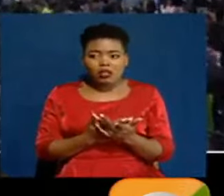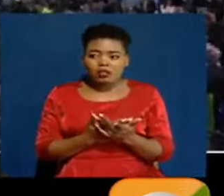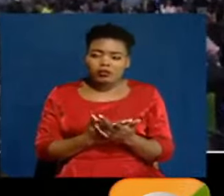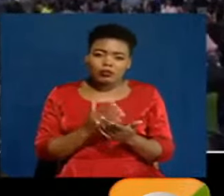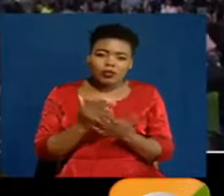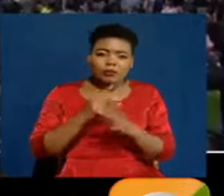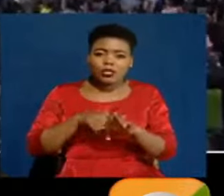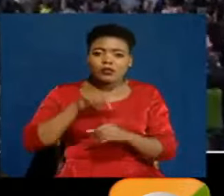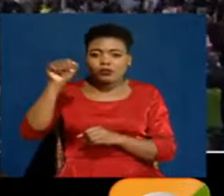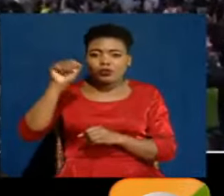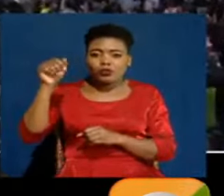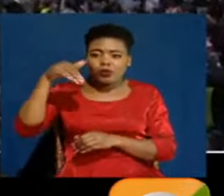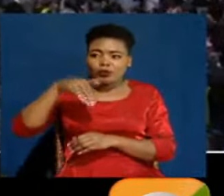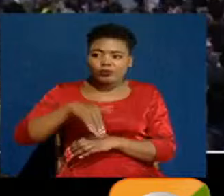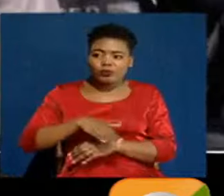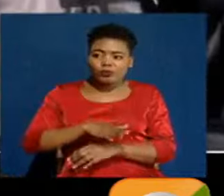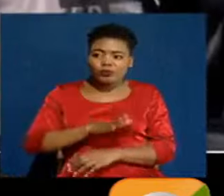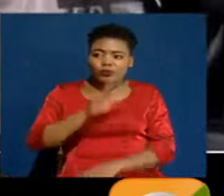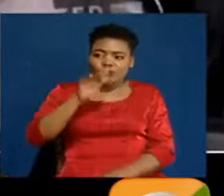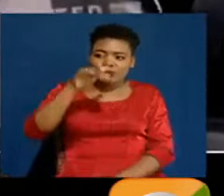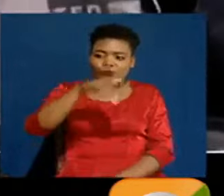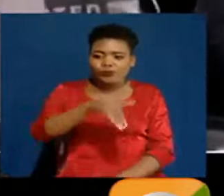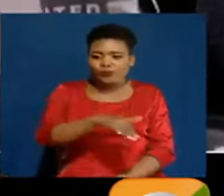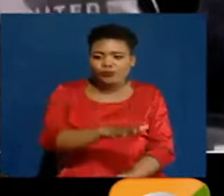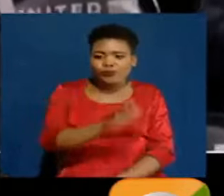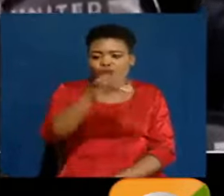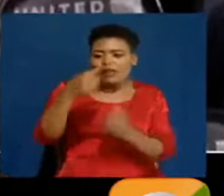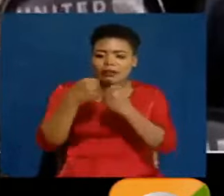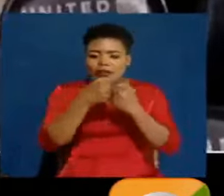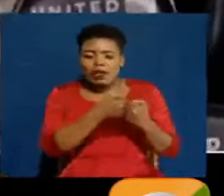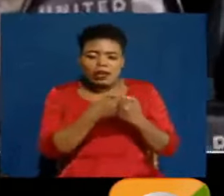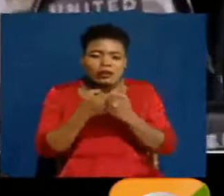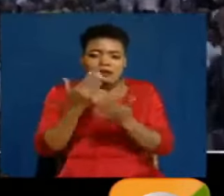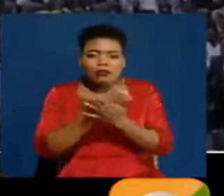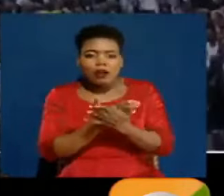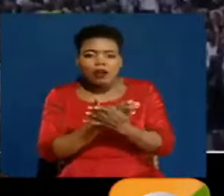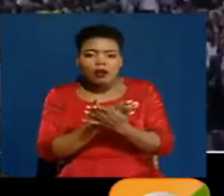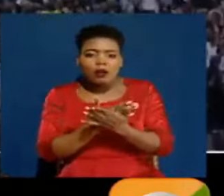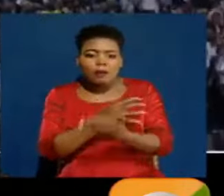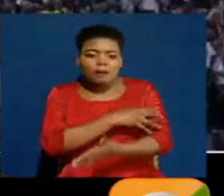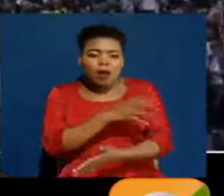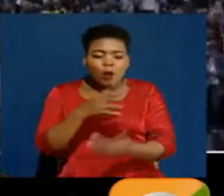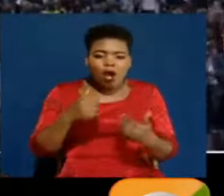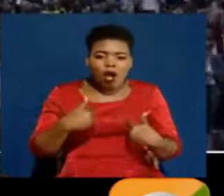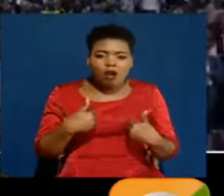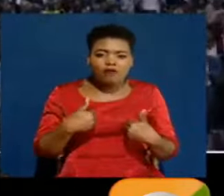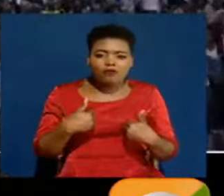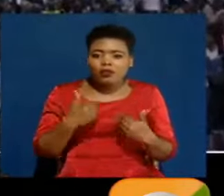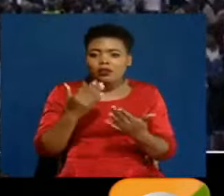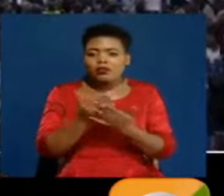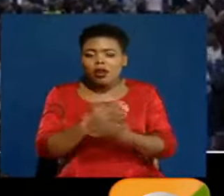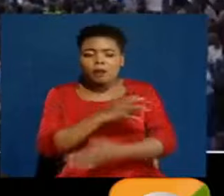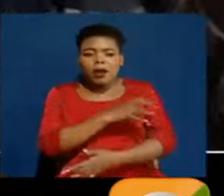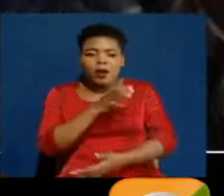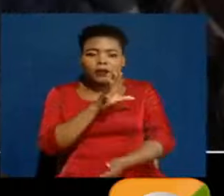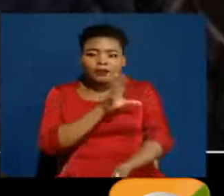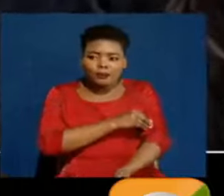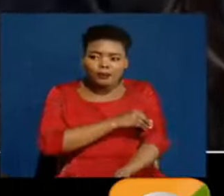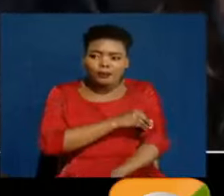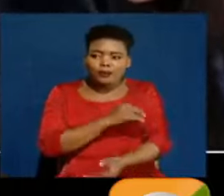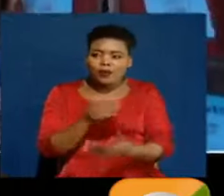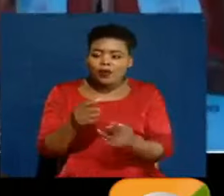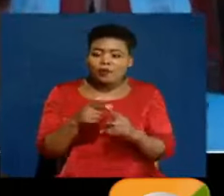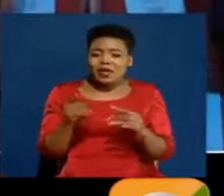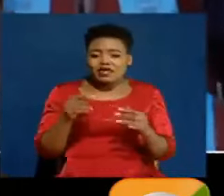us. Our political parties are parties of power. Actually, they are not parties. It's individuals who